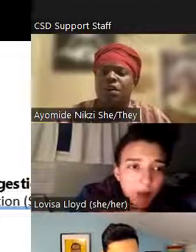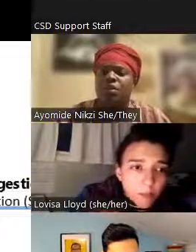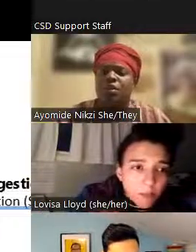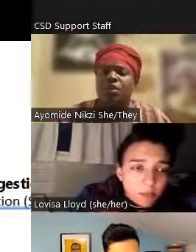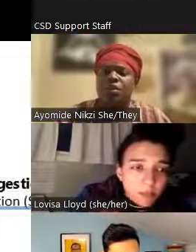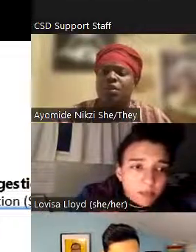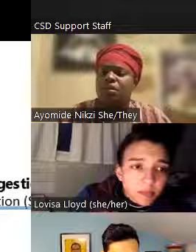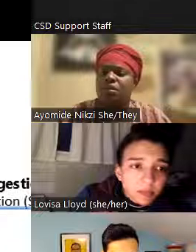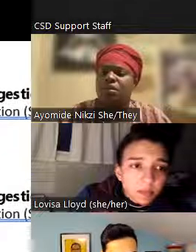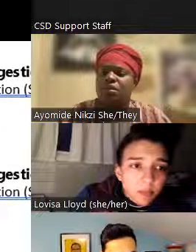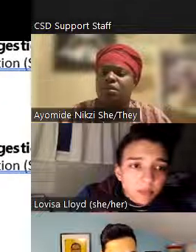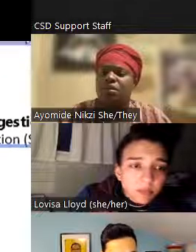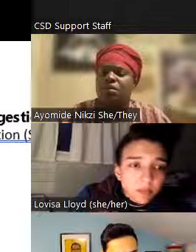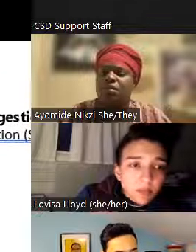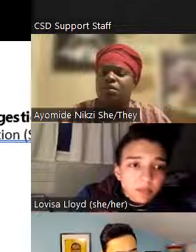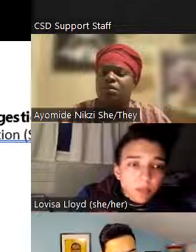CMOB,